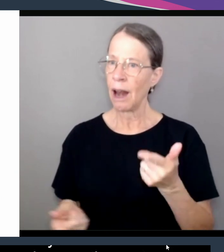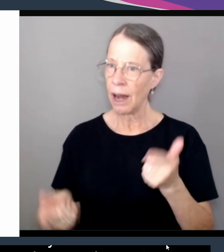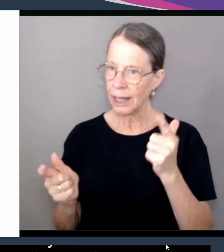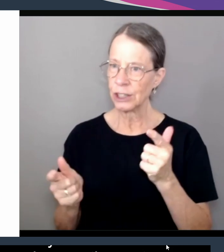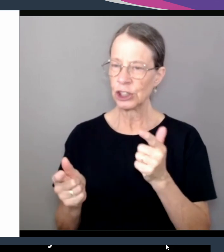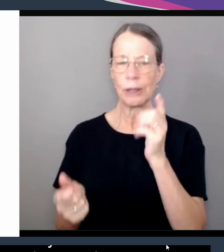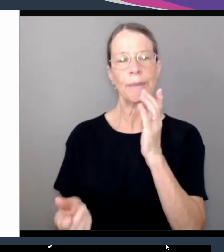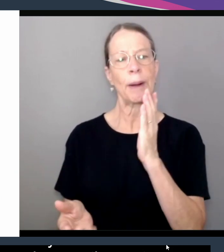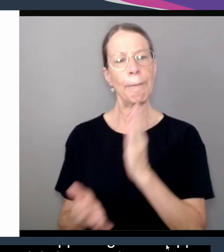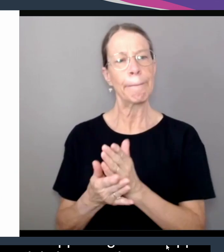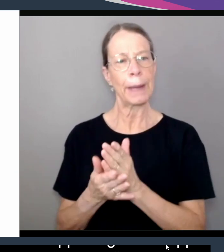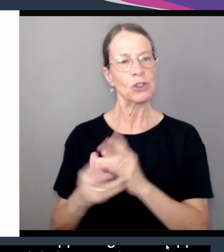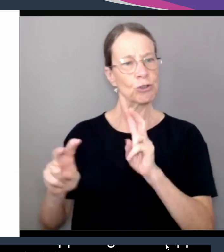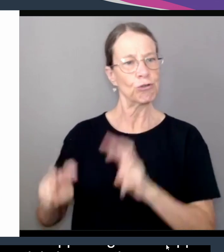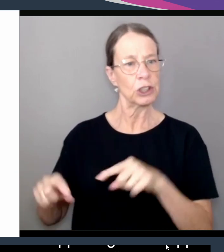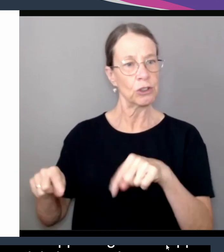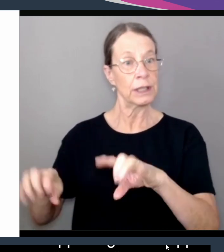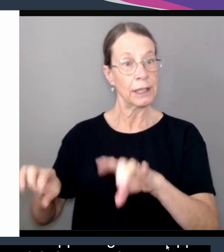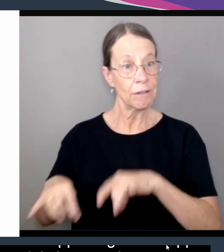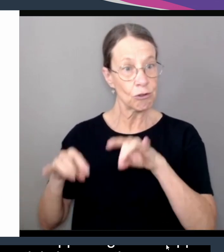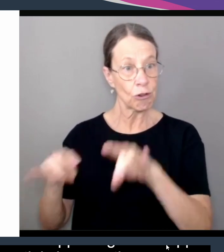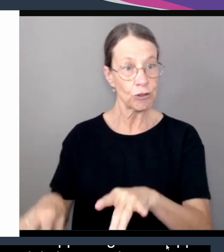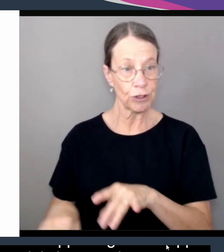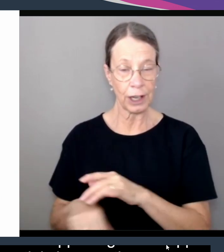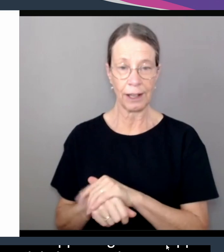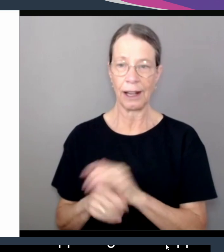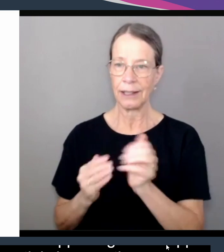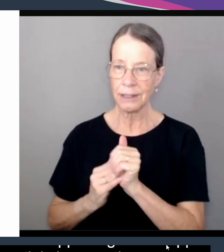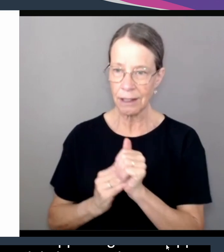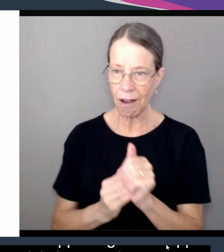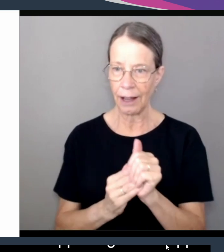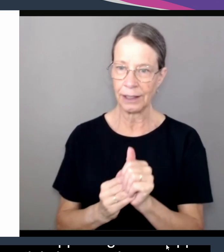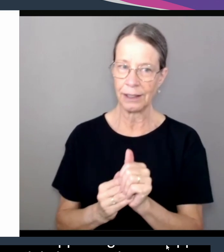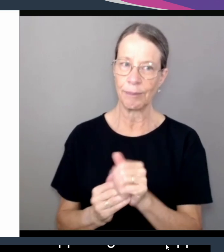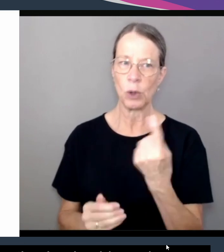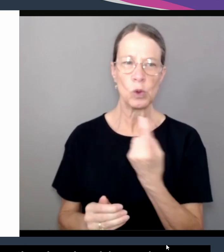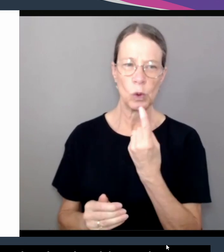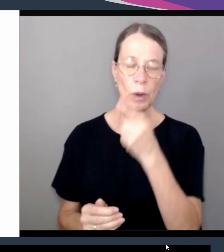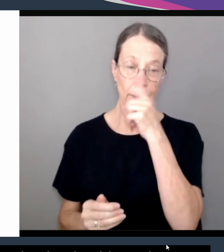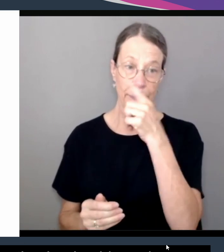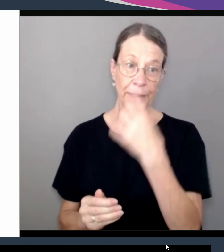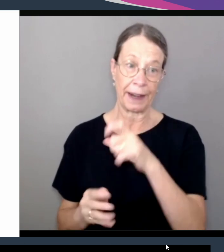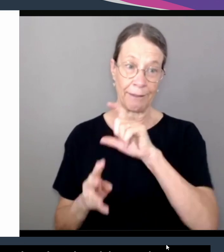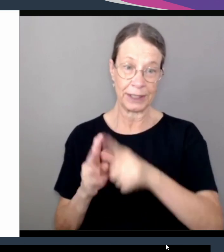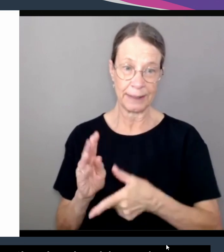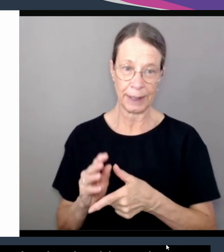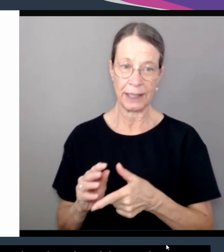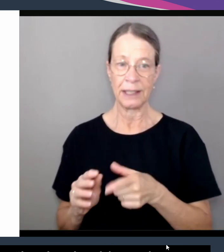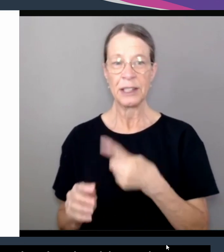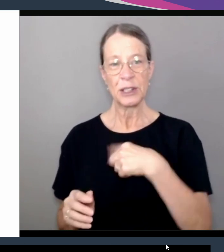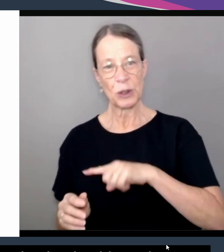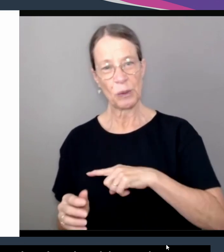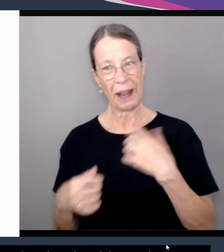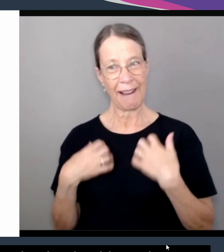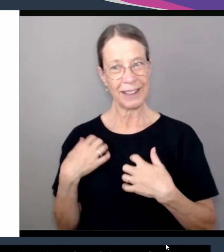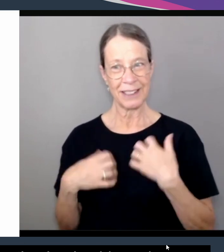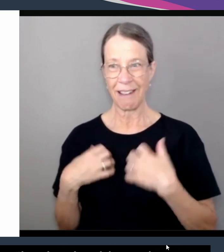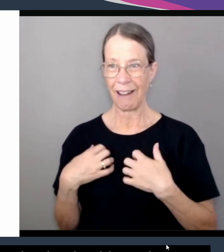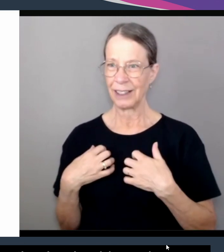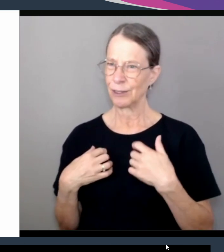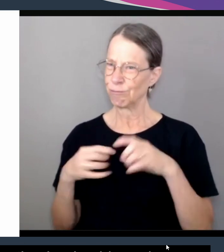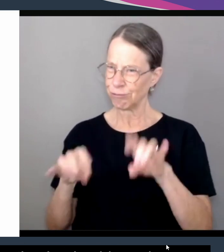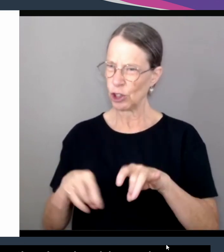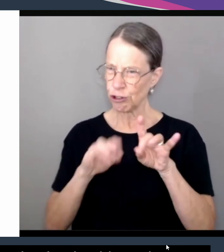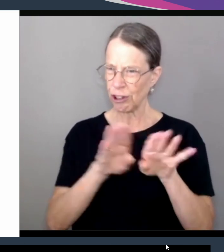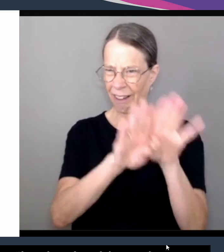shaped with and led by people with disability. We are really excited to welcome people with disability from across the country into